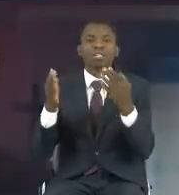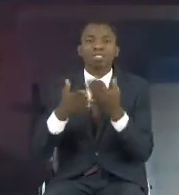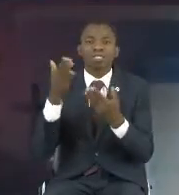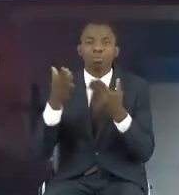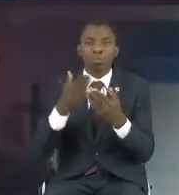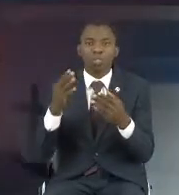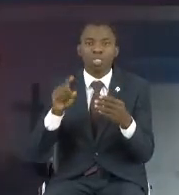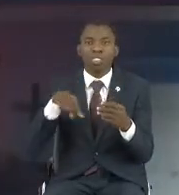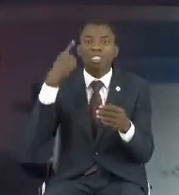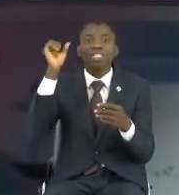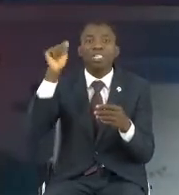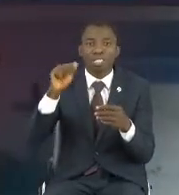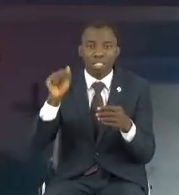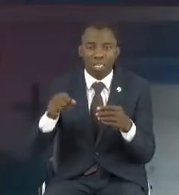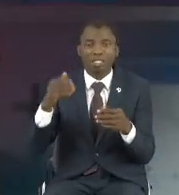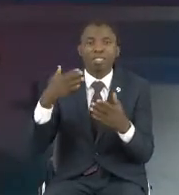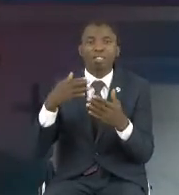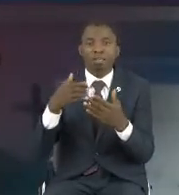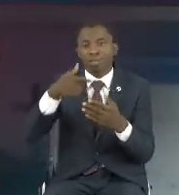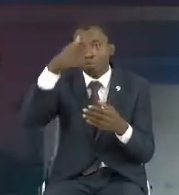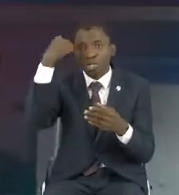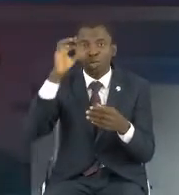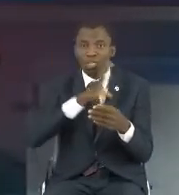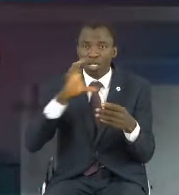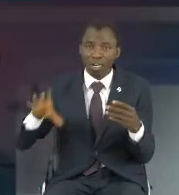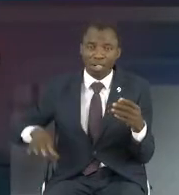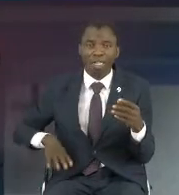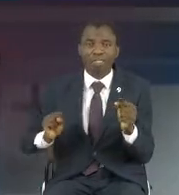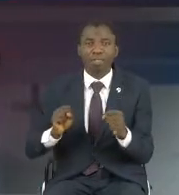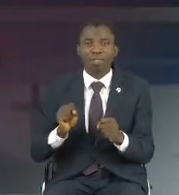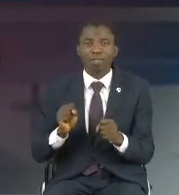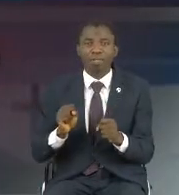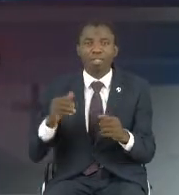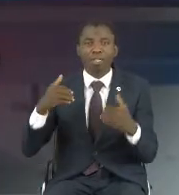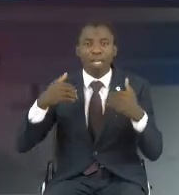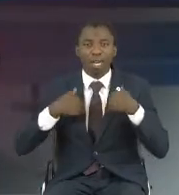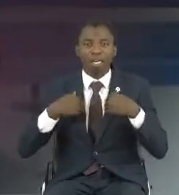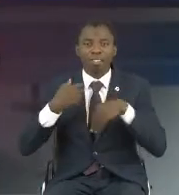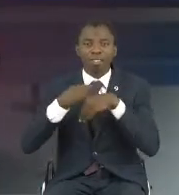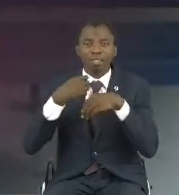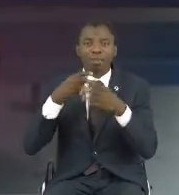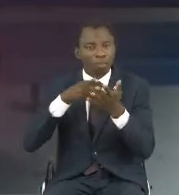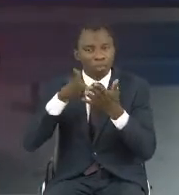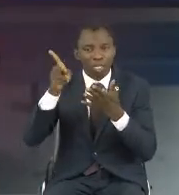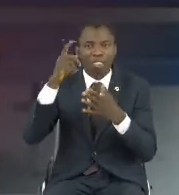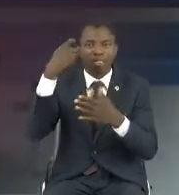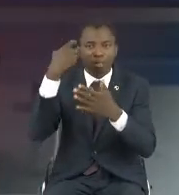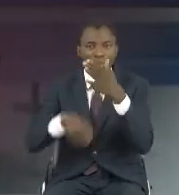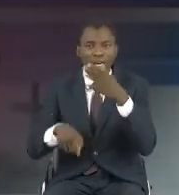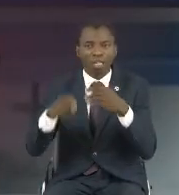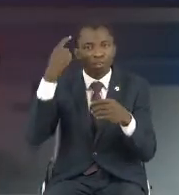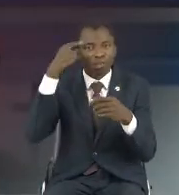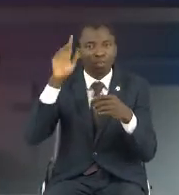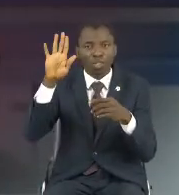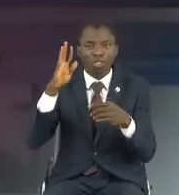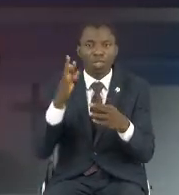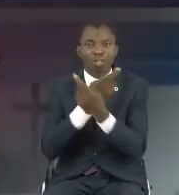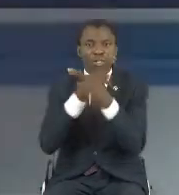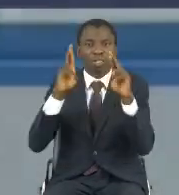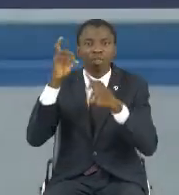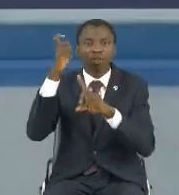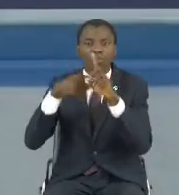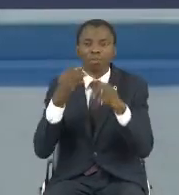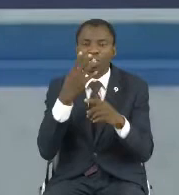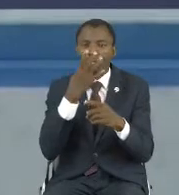say yes. Because Christ has paid the price of your redemption from the curse. Number